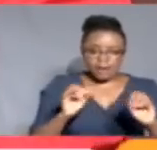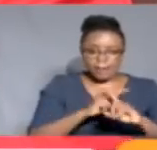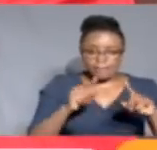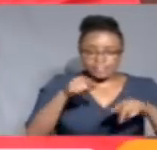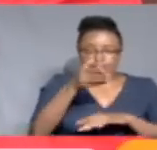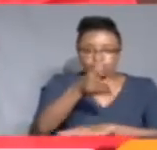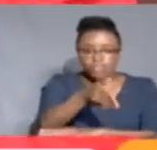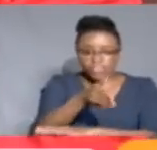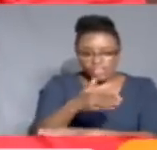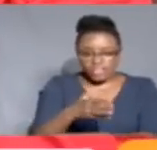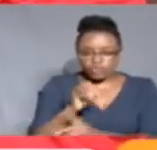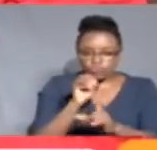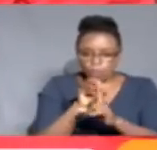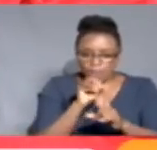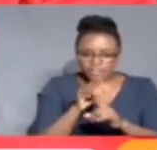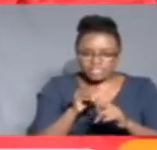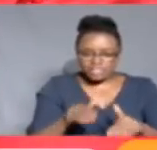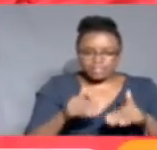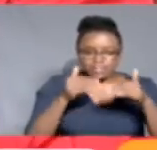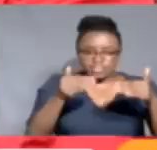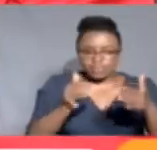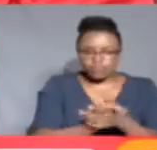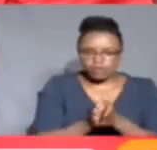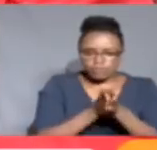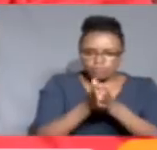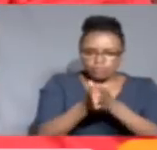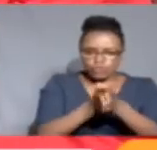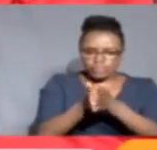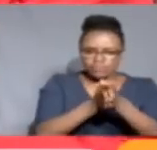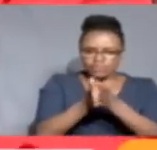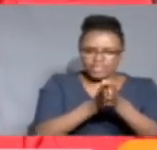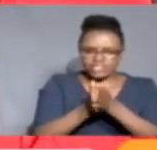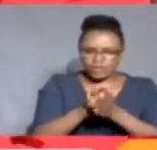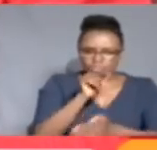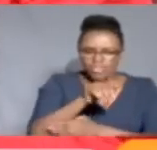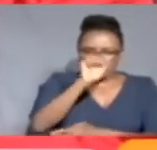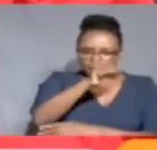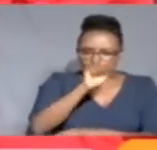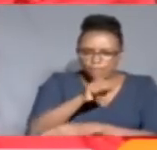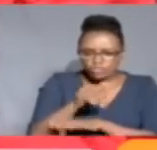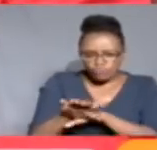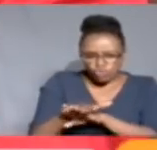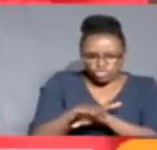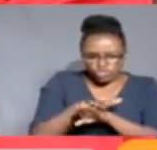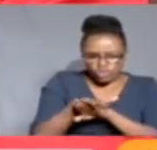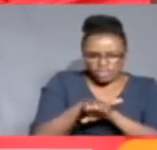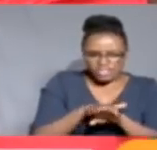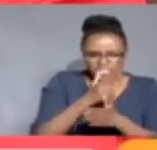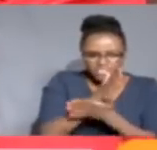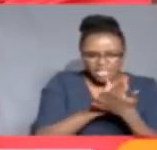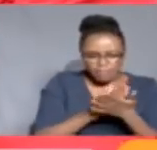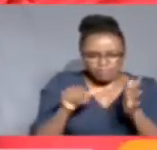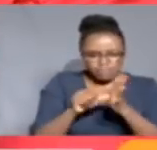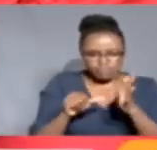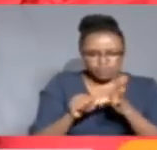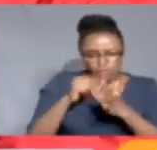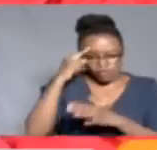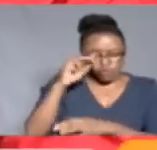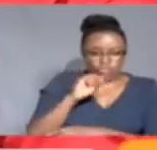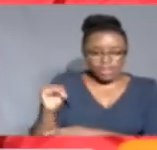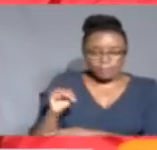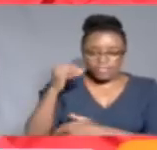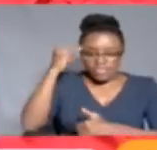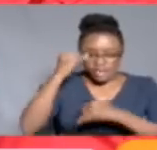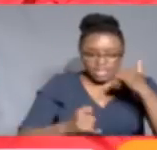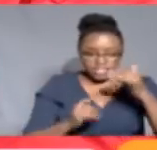is there to mentor them and to give them motivation, right. And that one might delay some problem for them. The